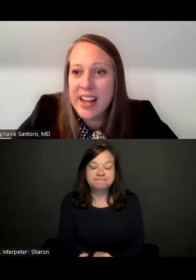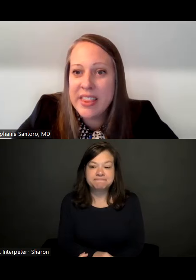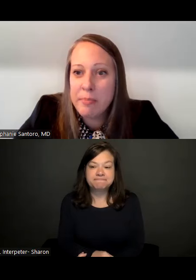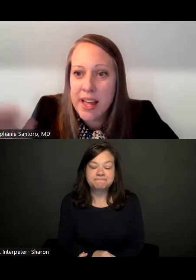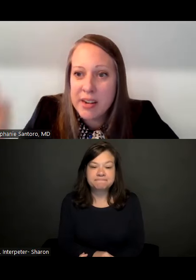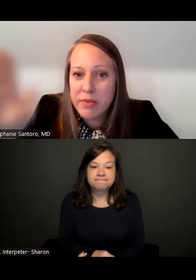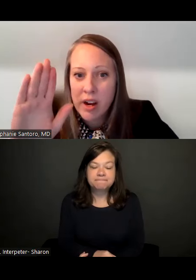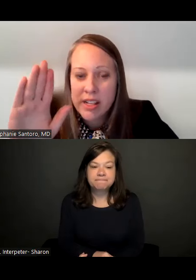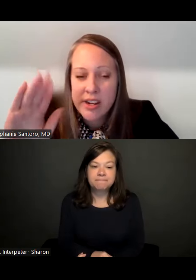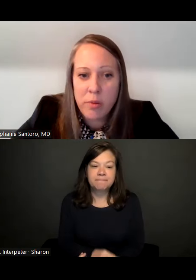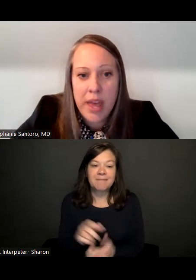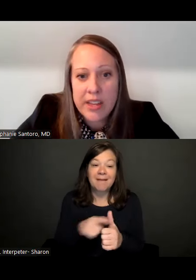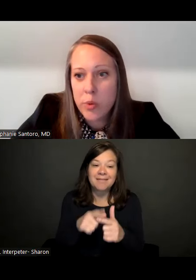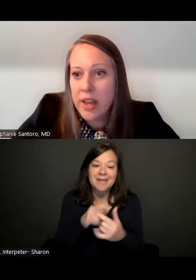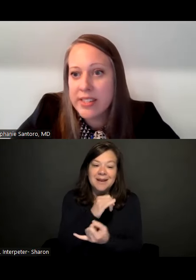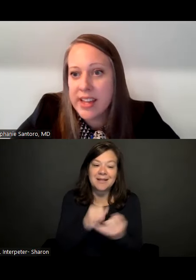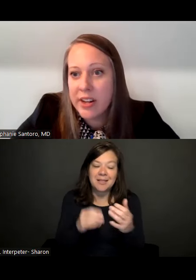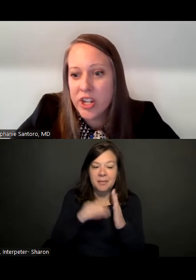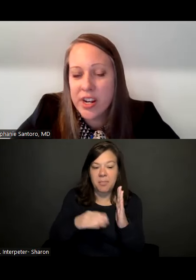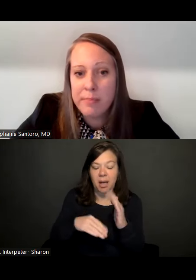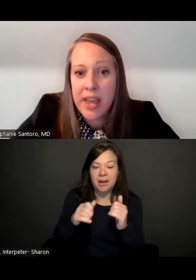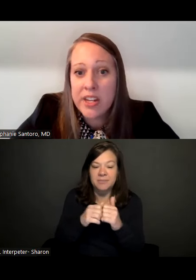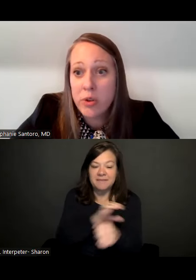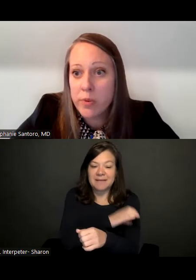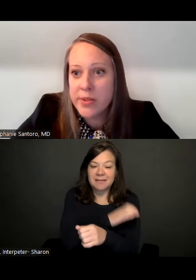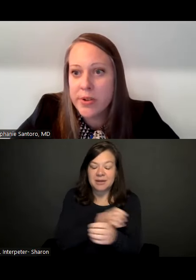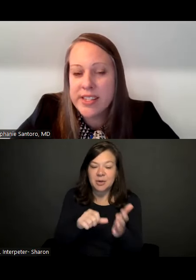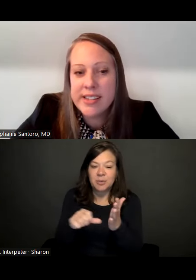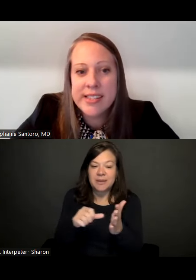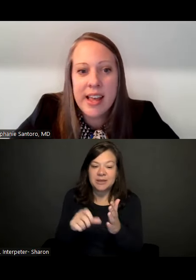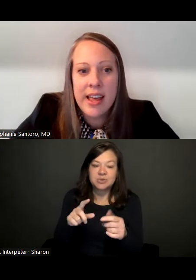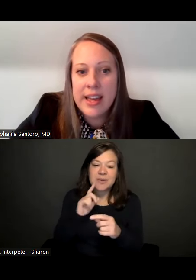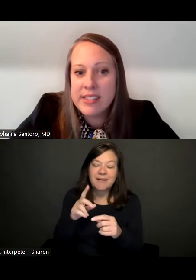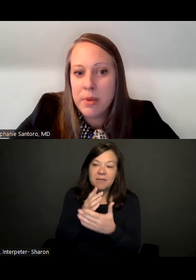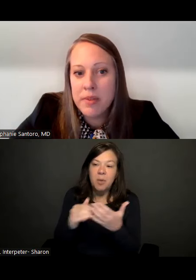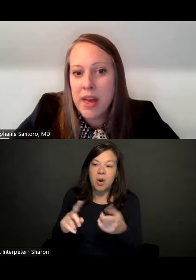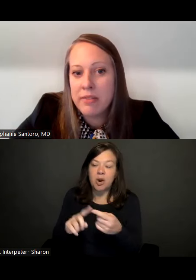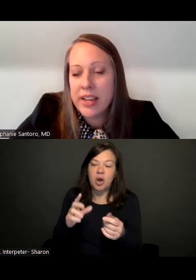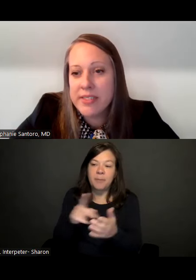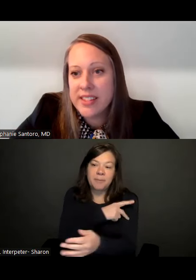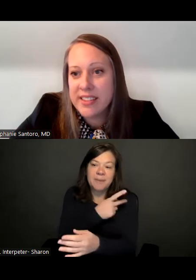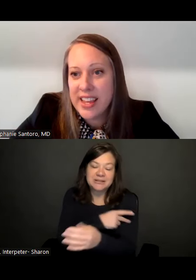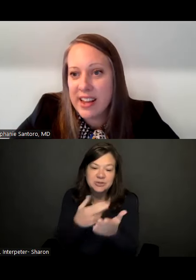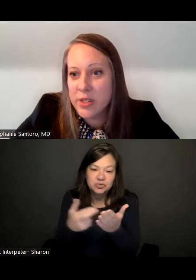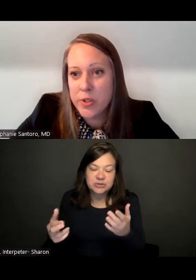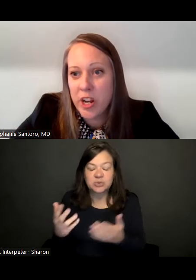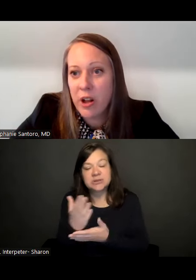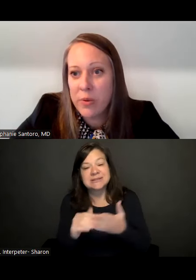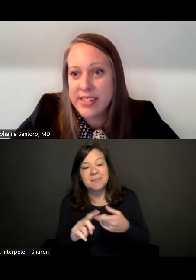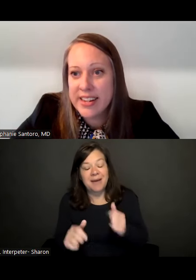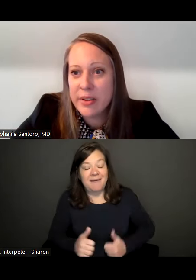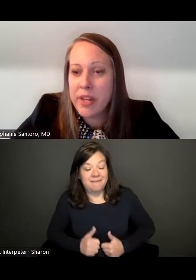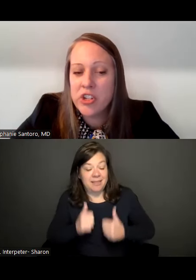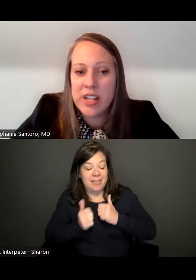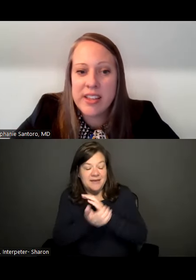And then at the bottom of our clinical page, we have a section on patient resources, and some of them have life skills handouts, which I